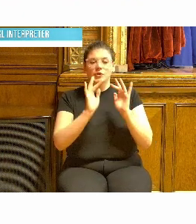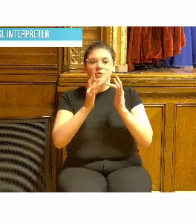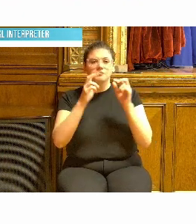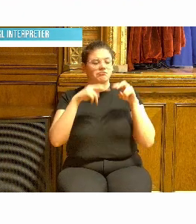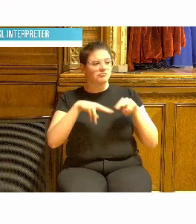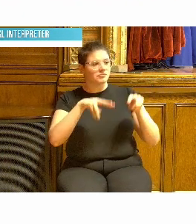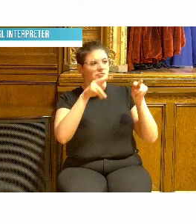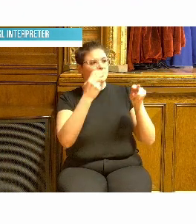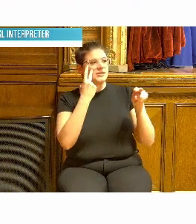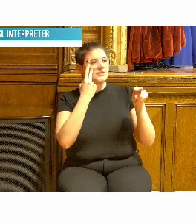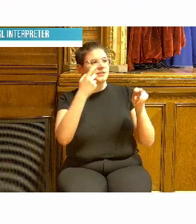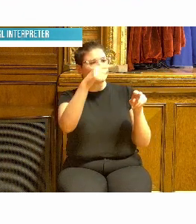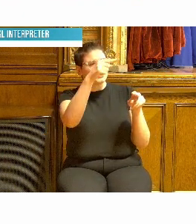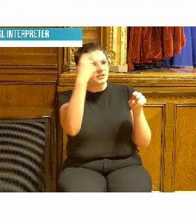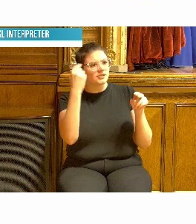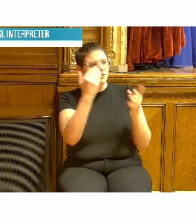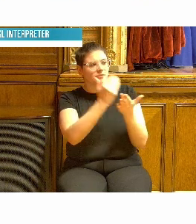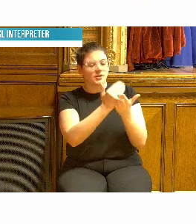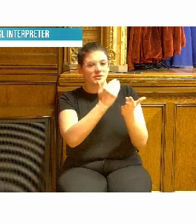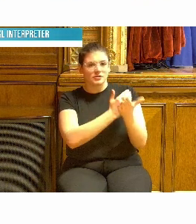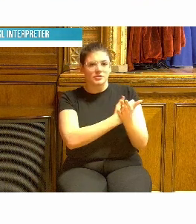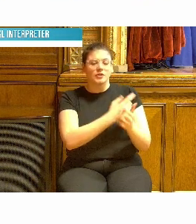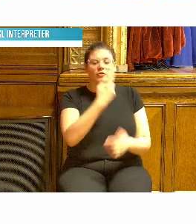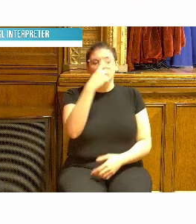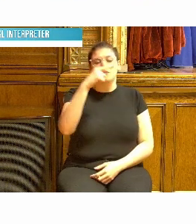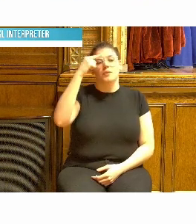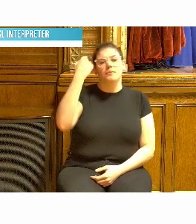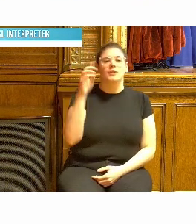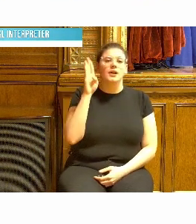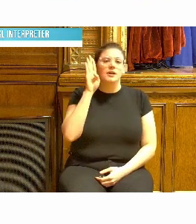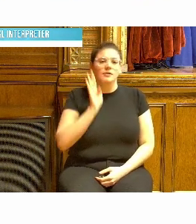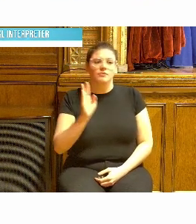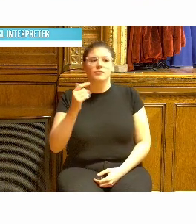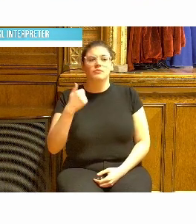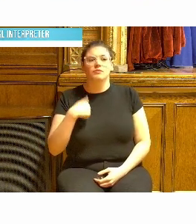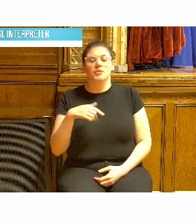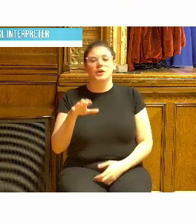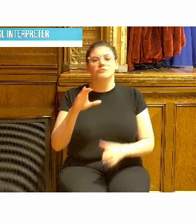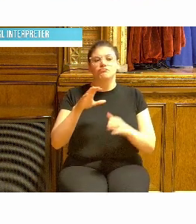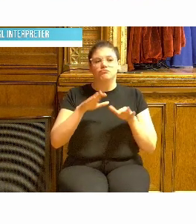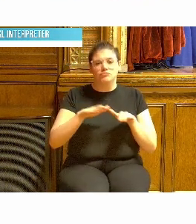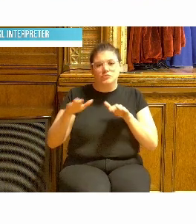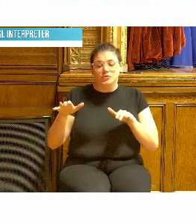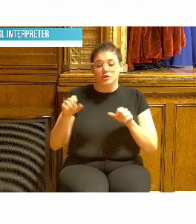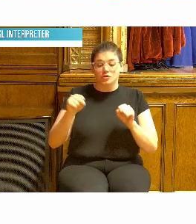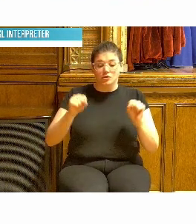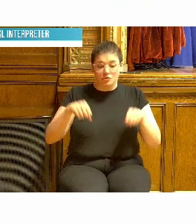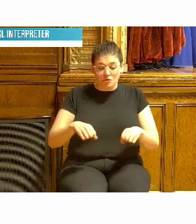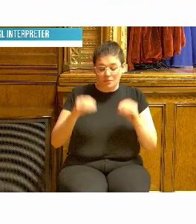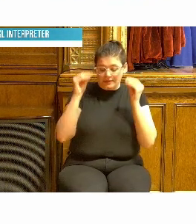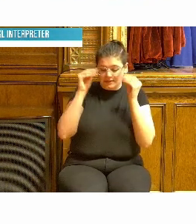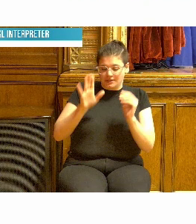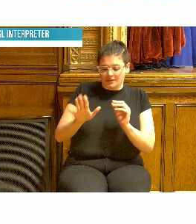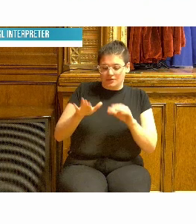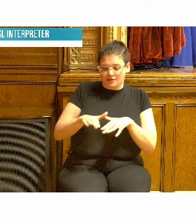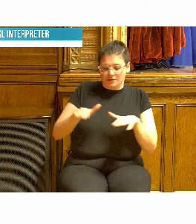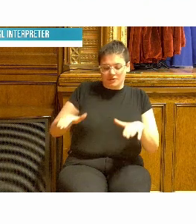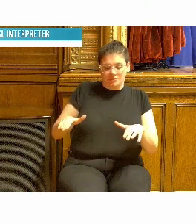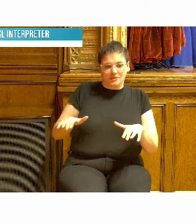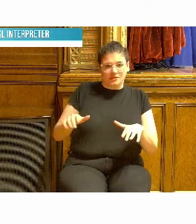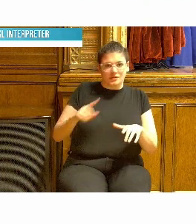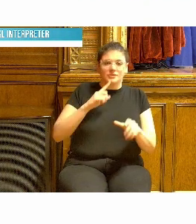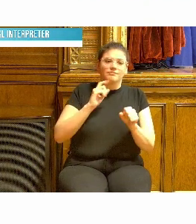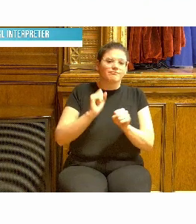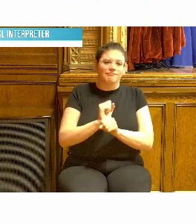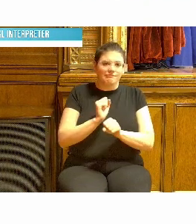black curriculum for black and brown children so that you can teach it to your children, because the Board of Education is not going to do